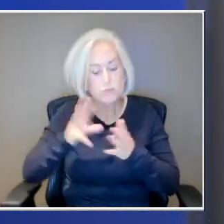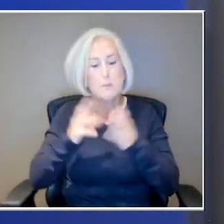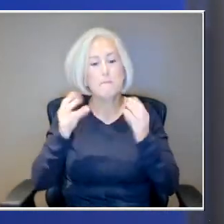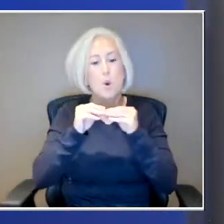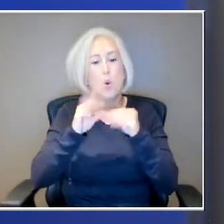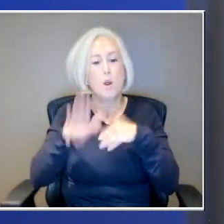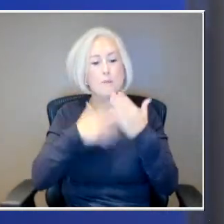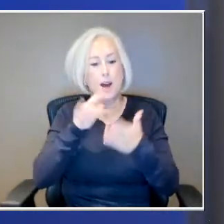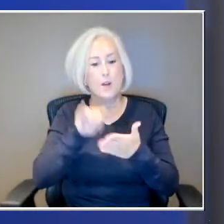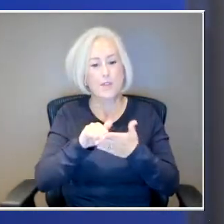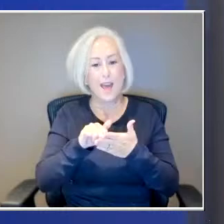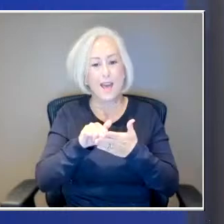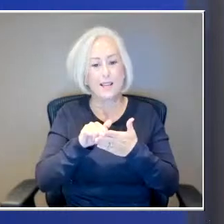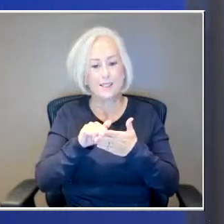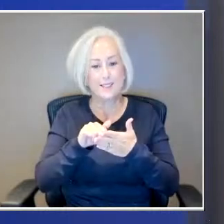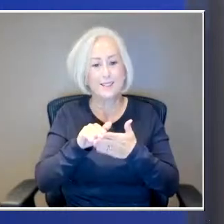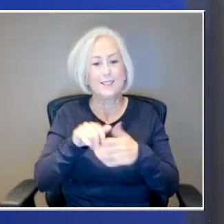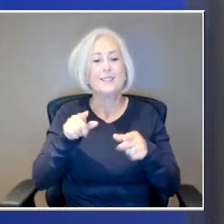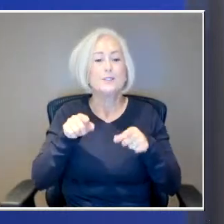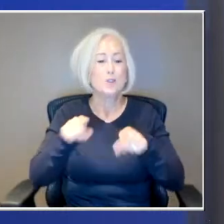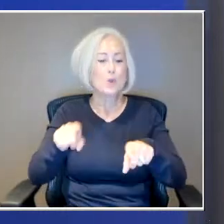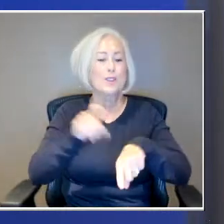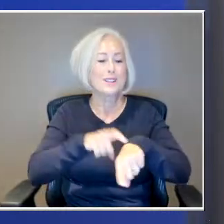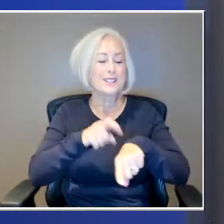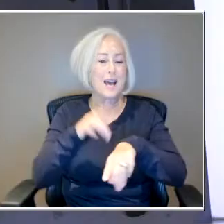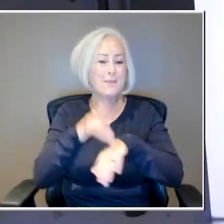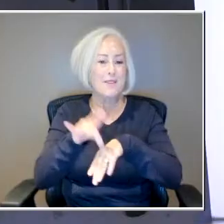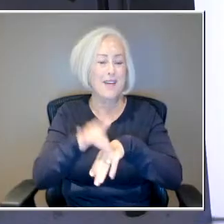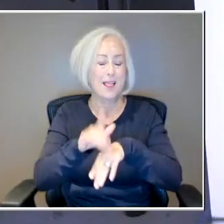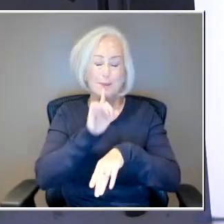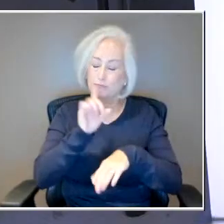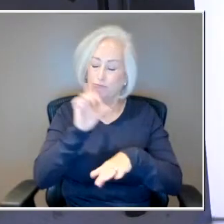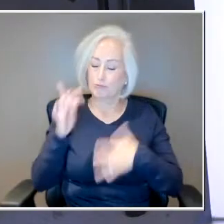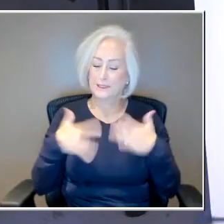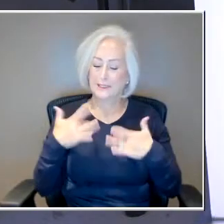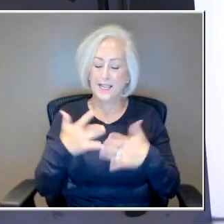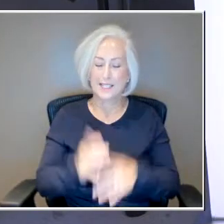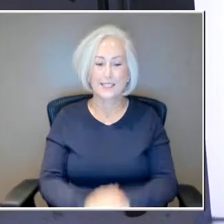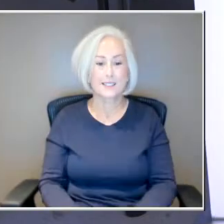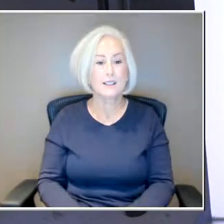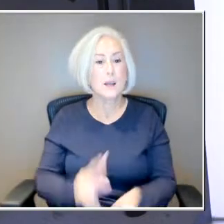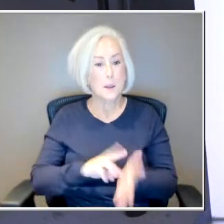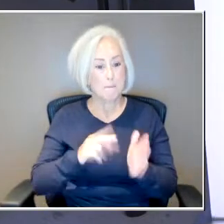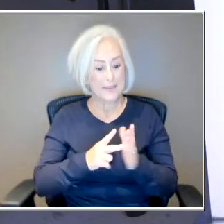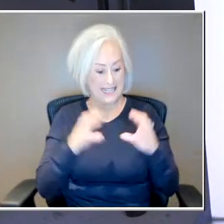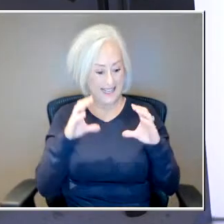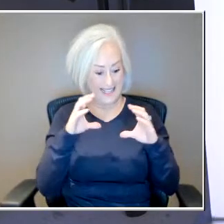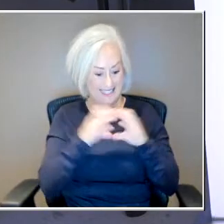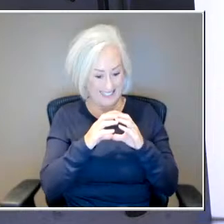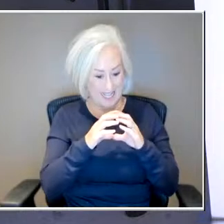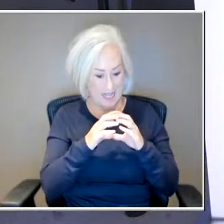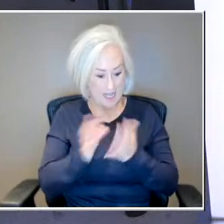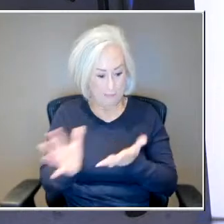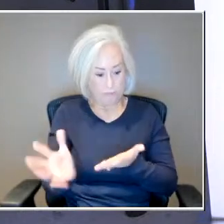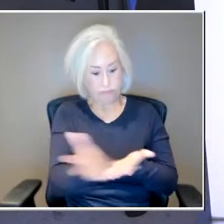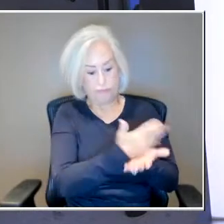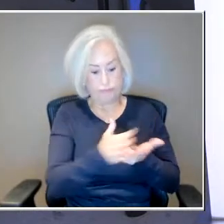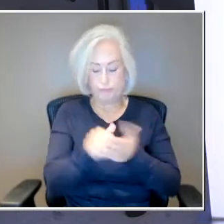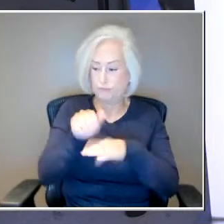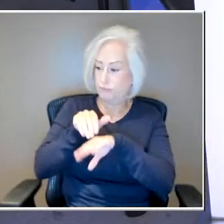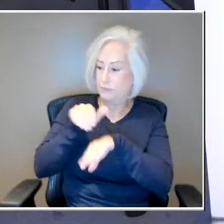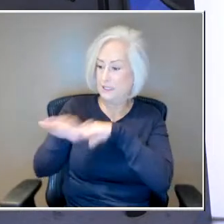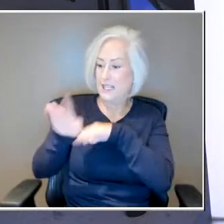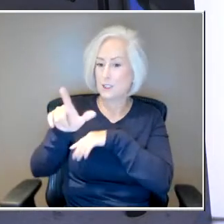about in the time that it's been available. So it's been a really exciting time. So the cells are sent to a lab. Where is that lab? Who operates